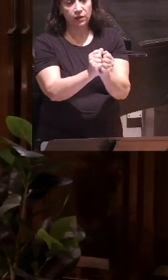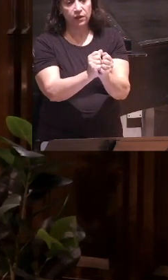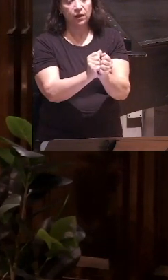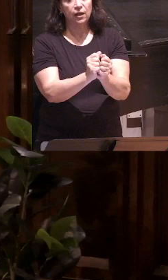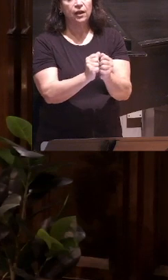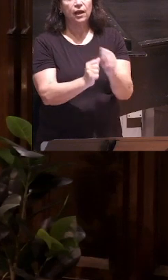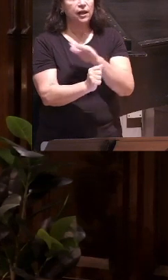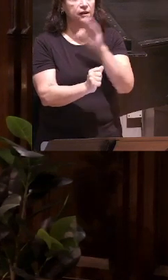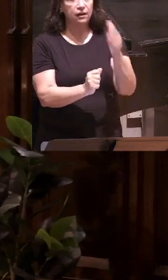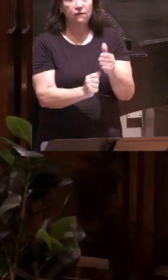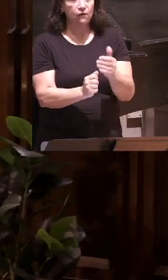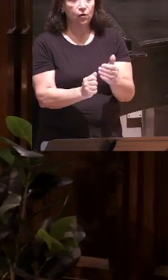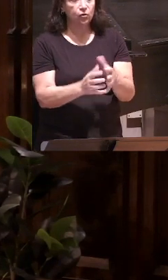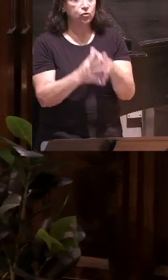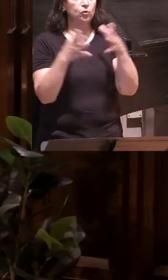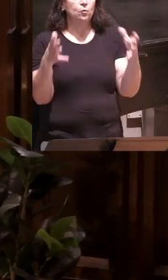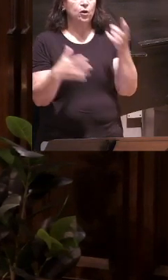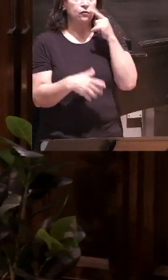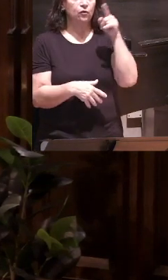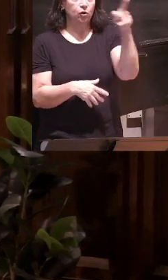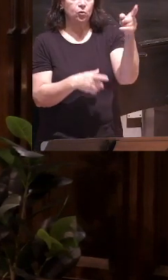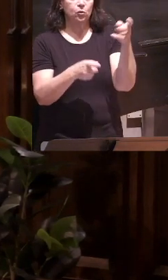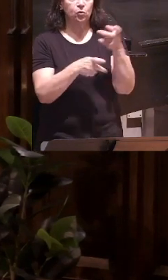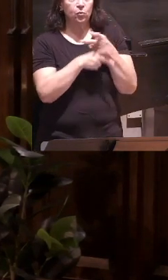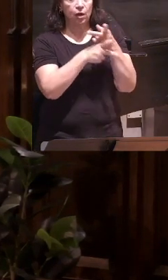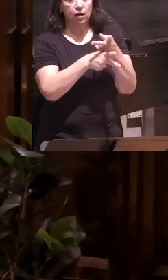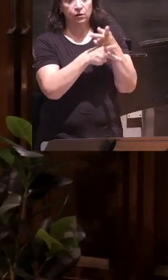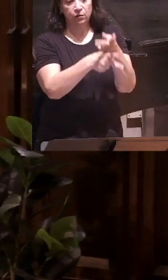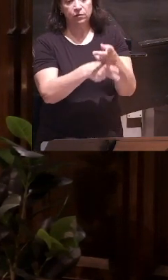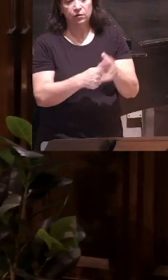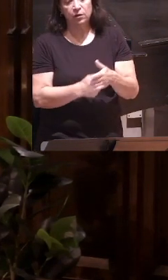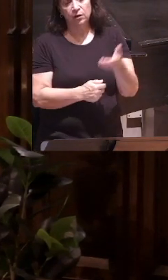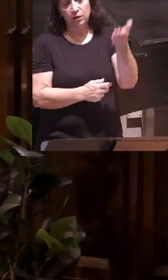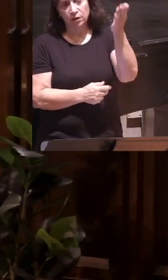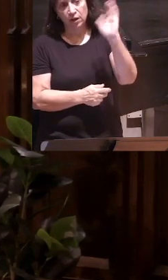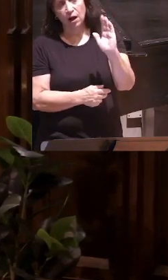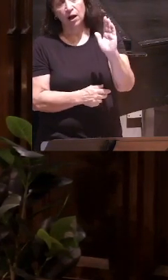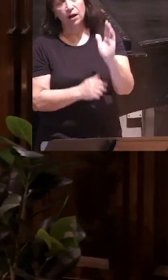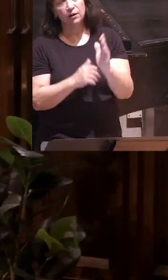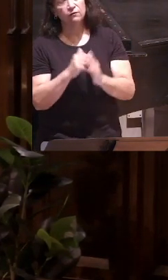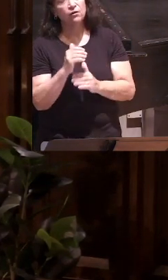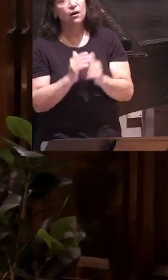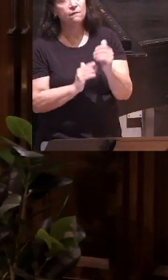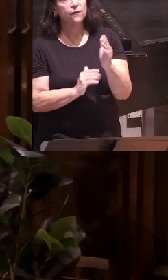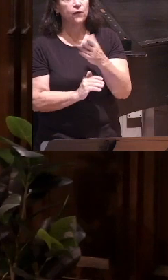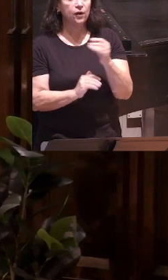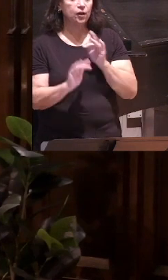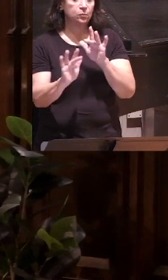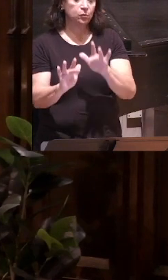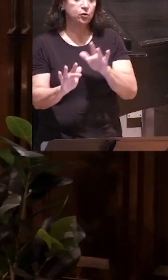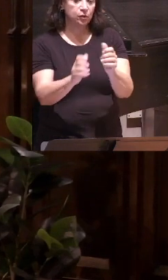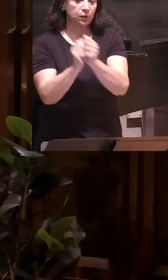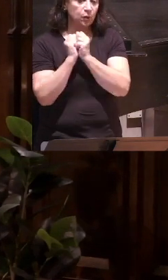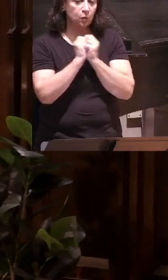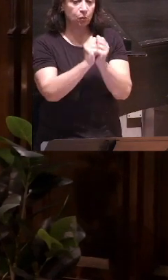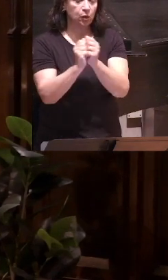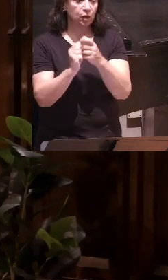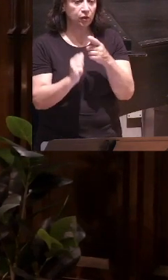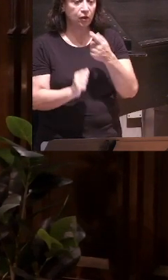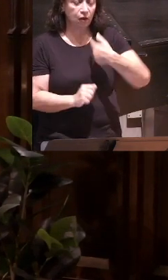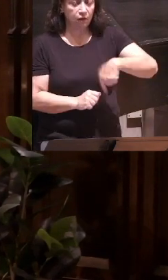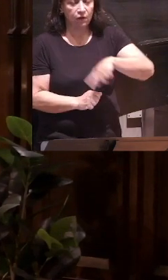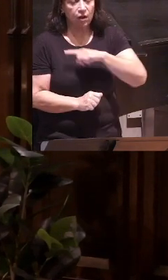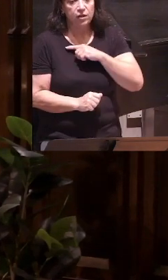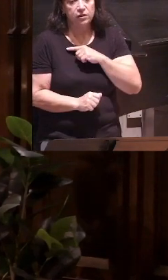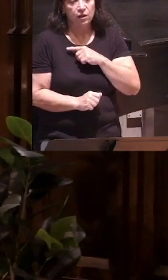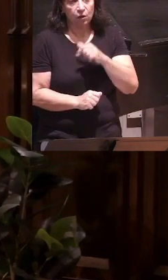never too much for you to handle. God of comfort and mercy, be with those of us